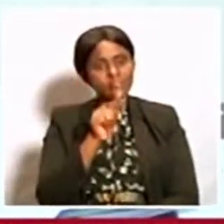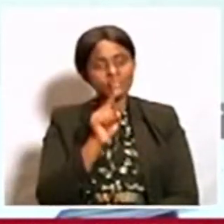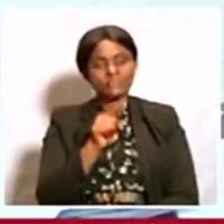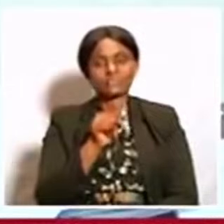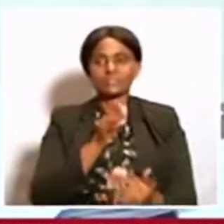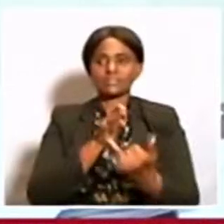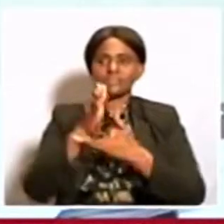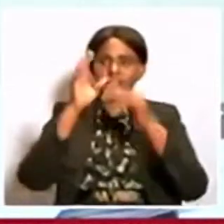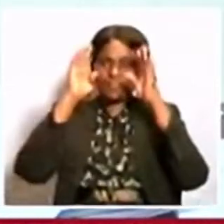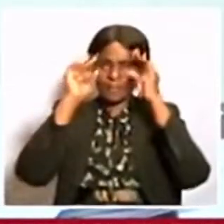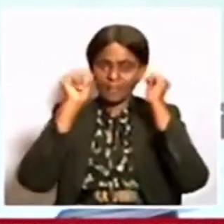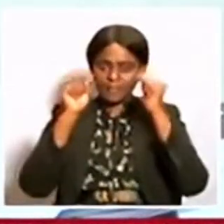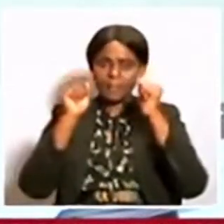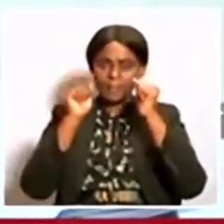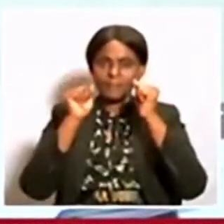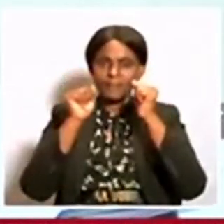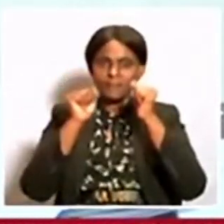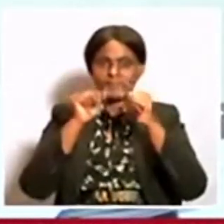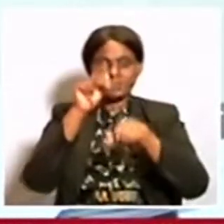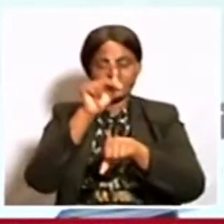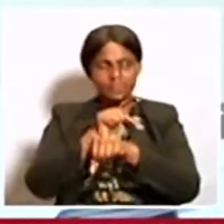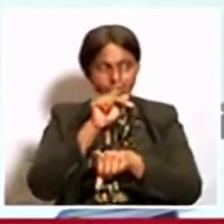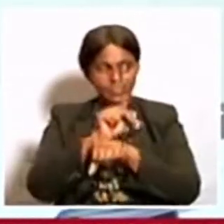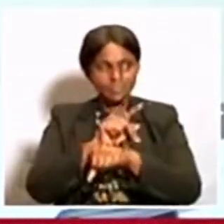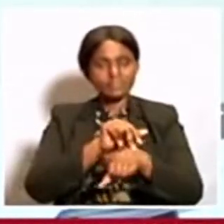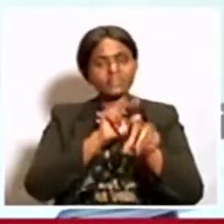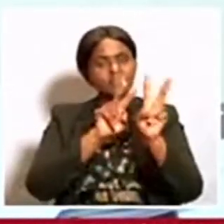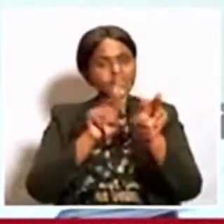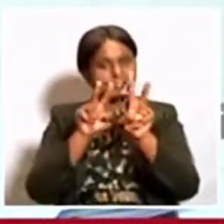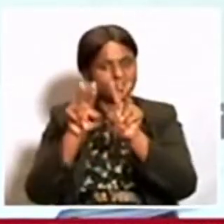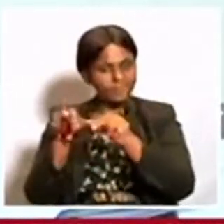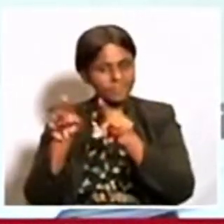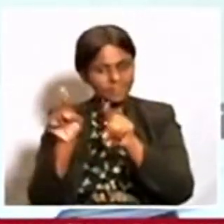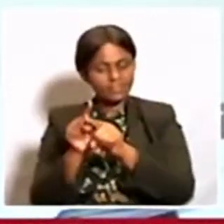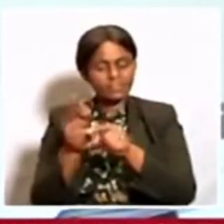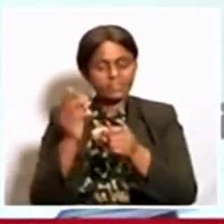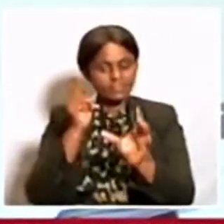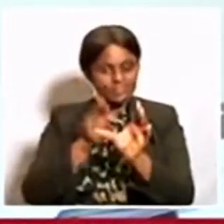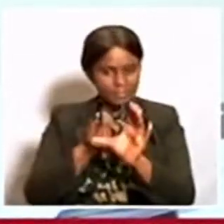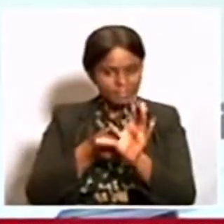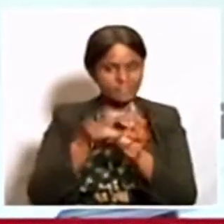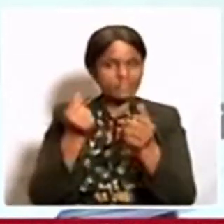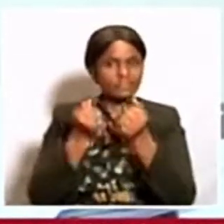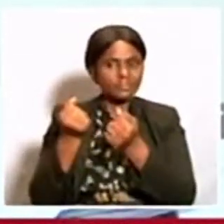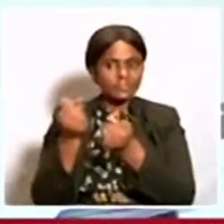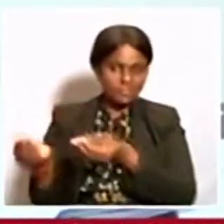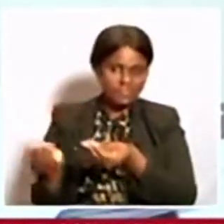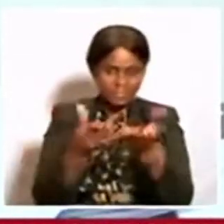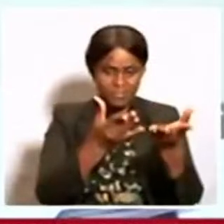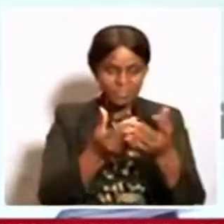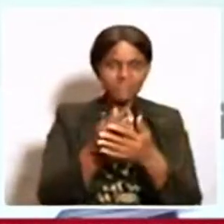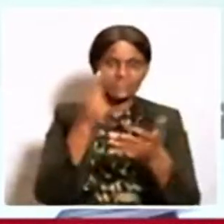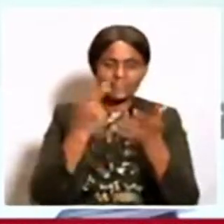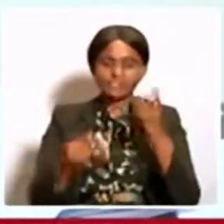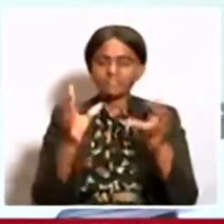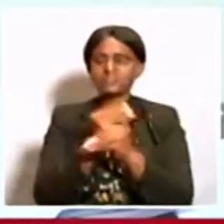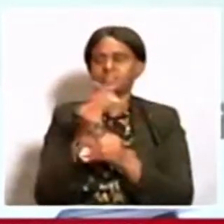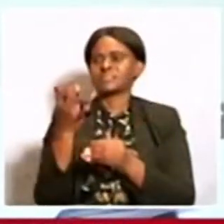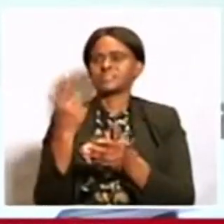the president, that which projects will be monitored. And here is fuel, here is the vehicle. What is missing